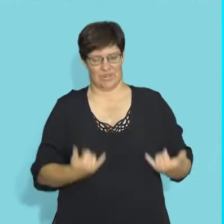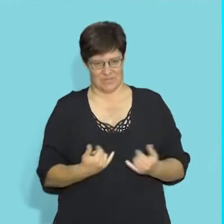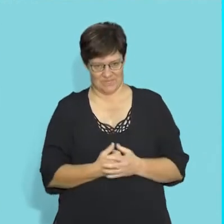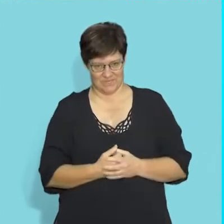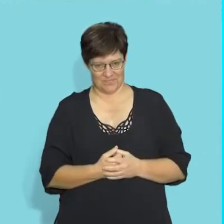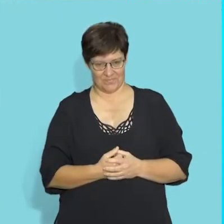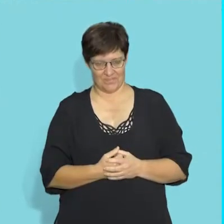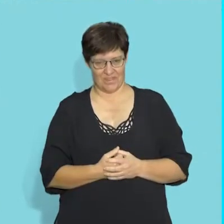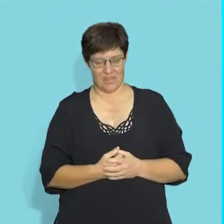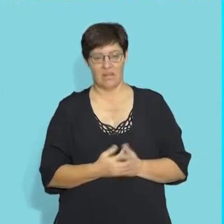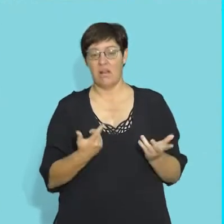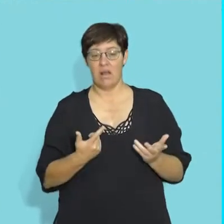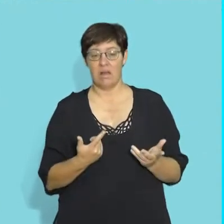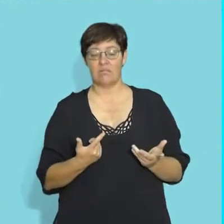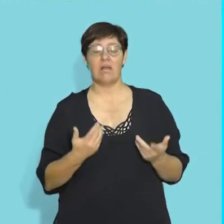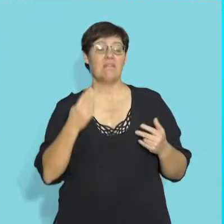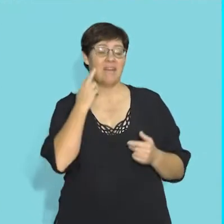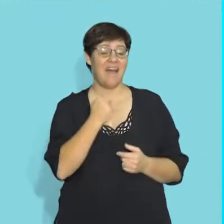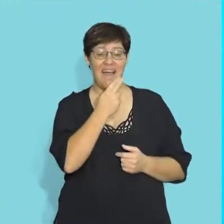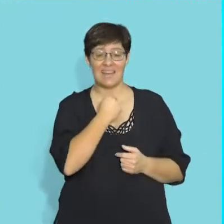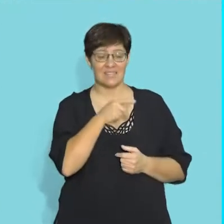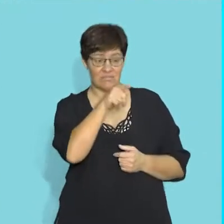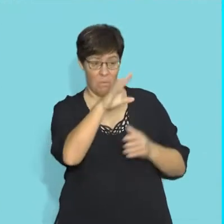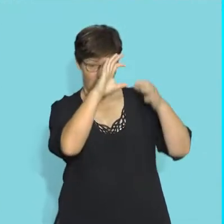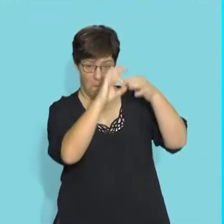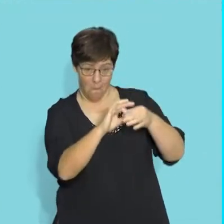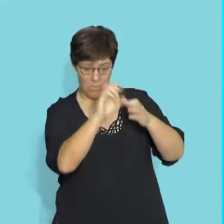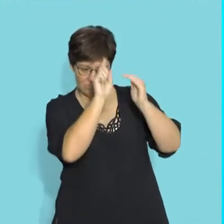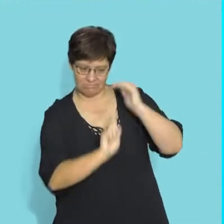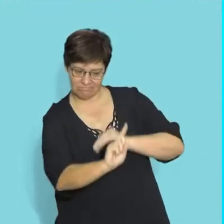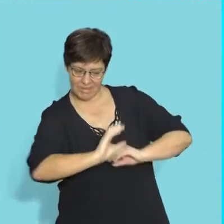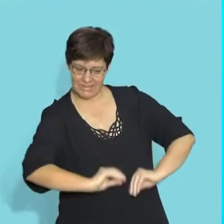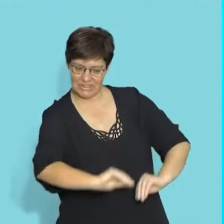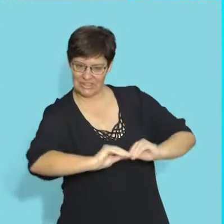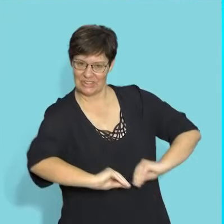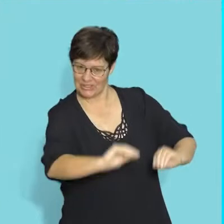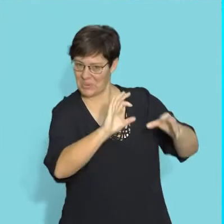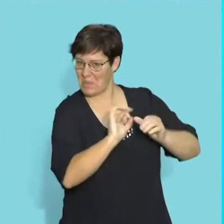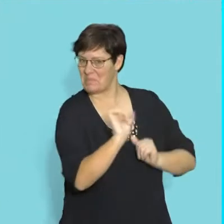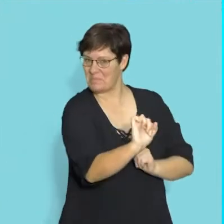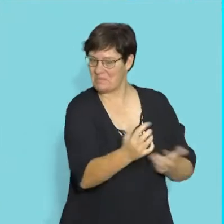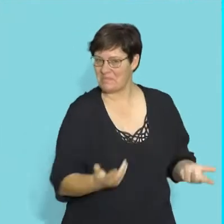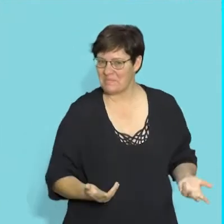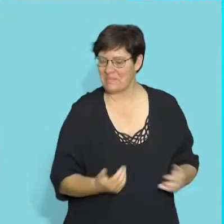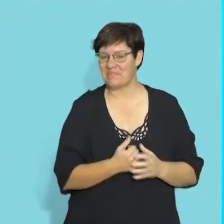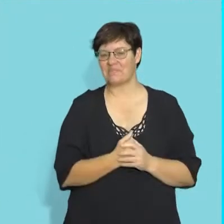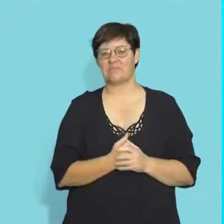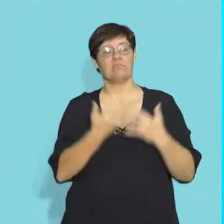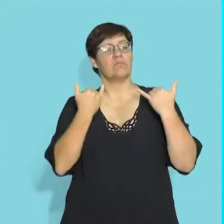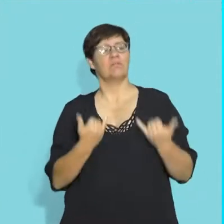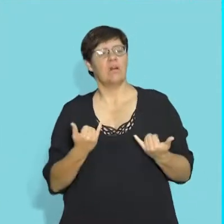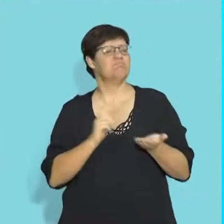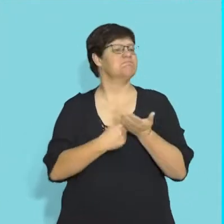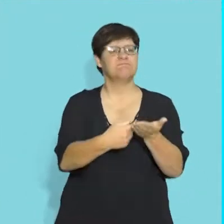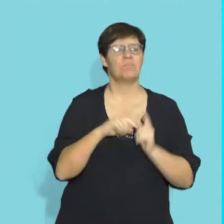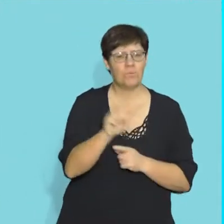great to be able to do this. It's great to be able to bring the learning to you. And yeah, in today's lesson we're going to be